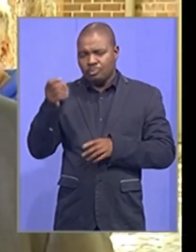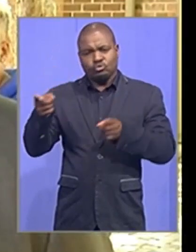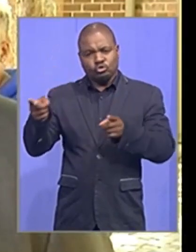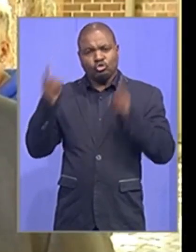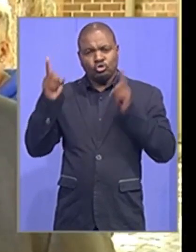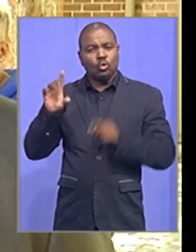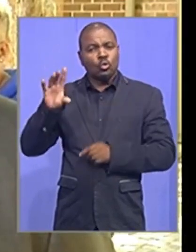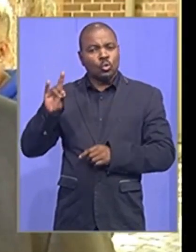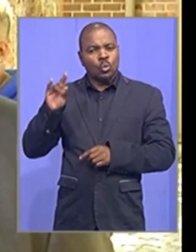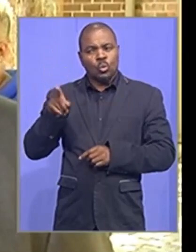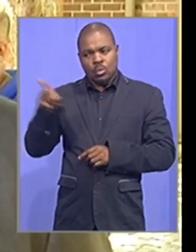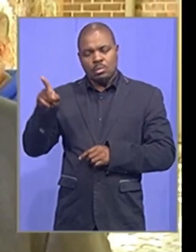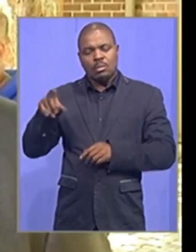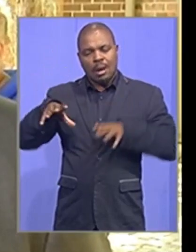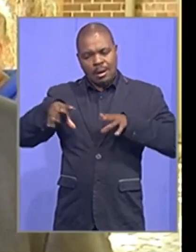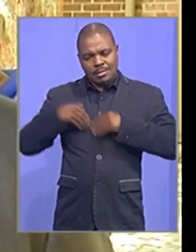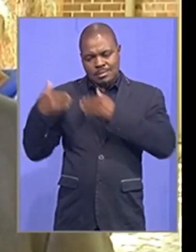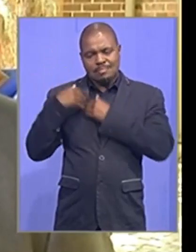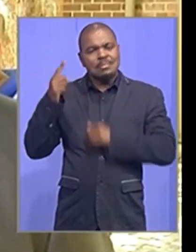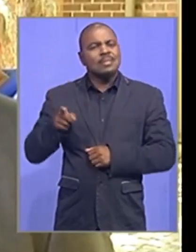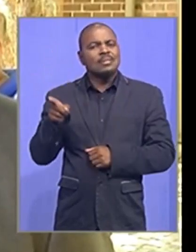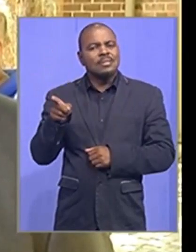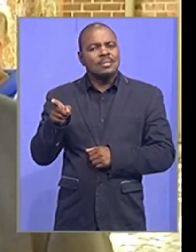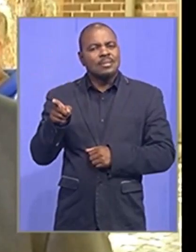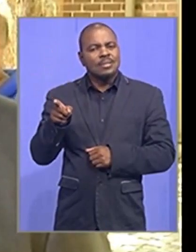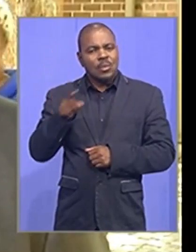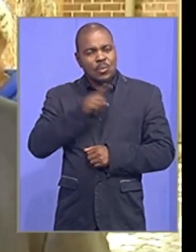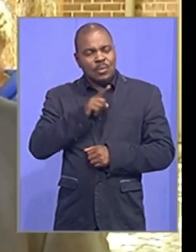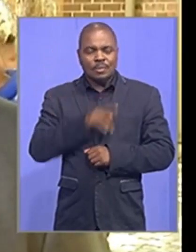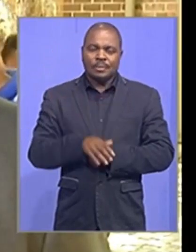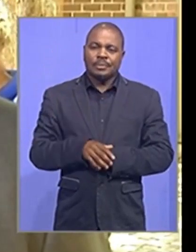They have to take responsibility because